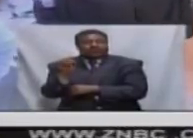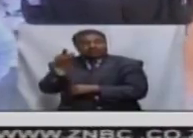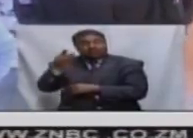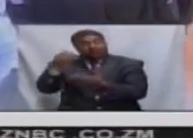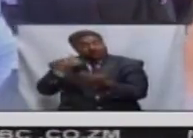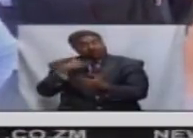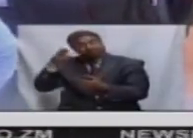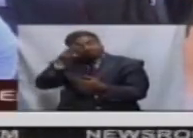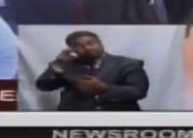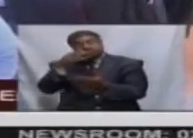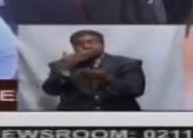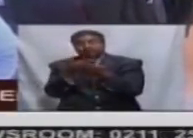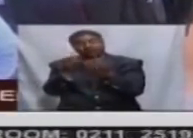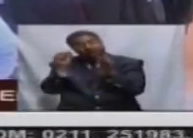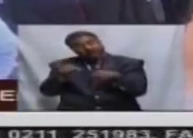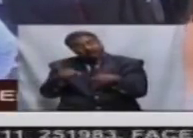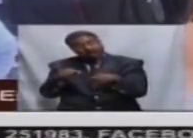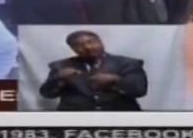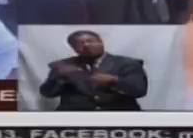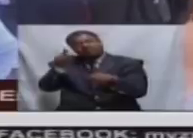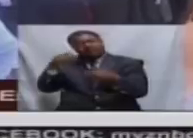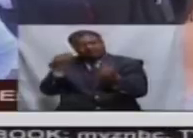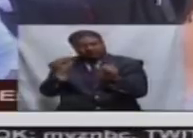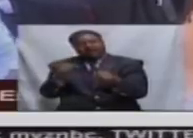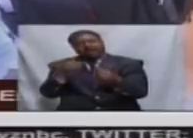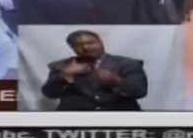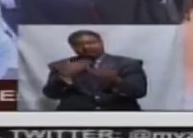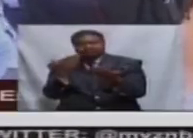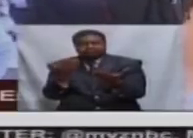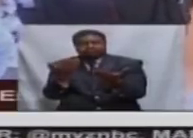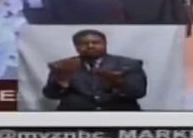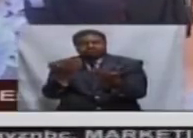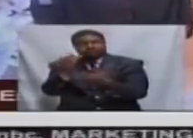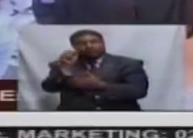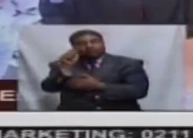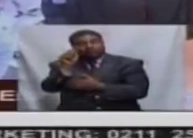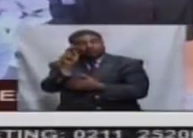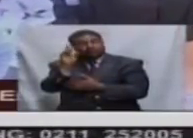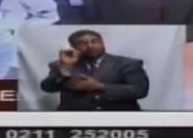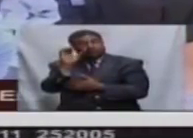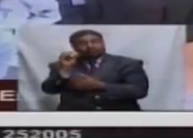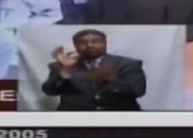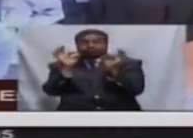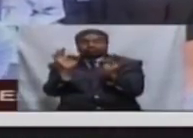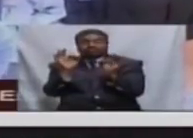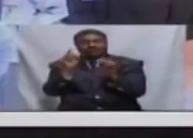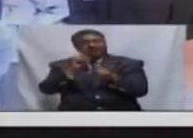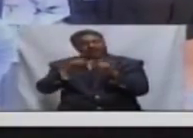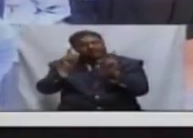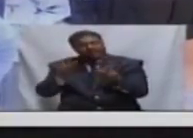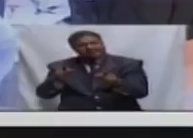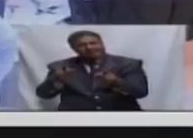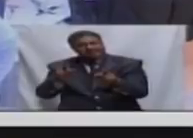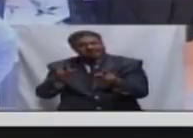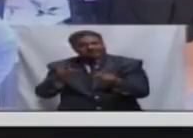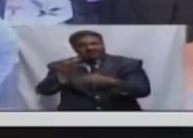security. Meanwhile, Radiation Protection Authority Executive Director Bosta Siwela said Zambia has moved steps ahead in